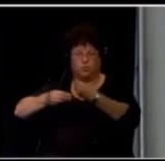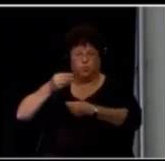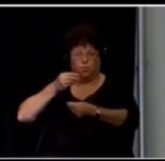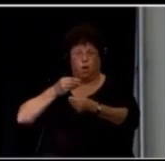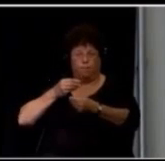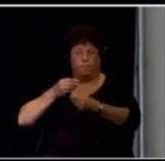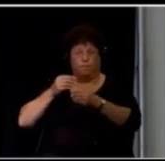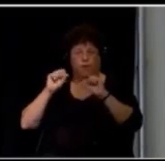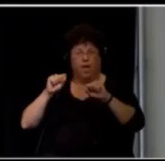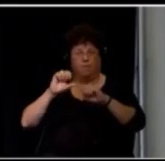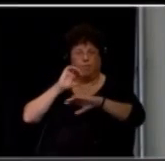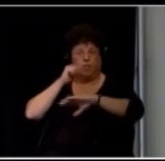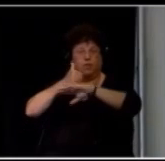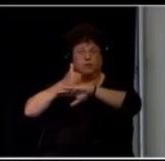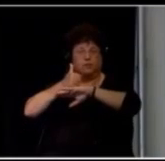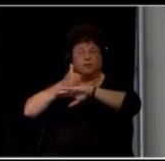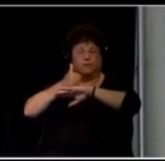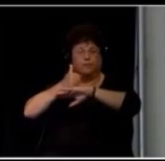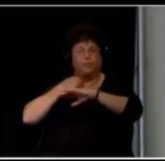in place, and I believe